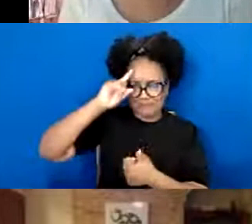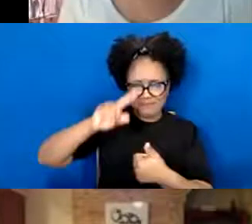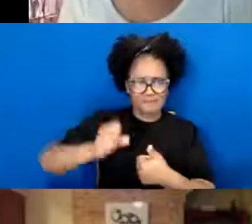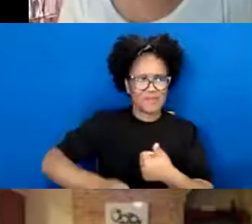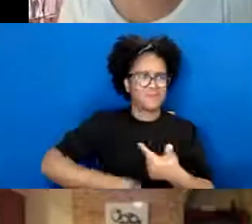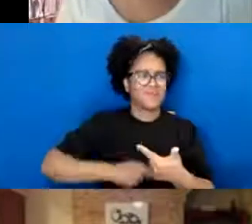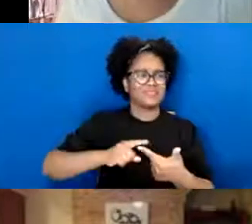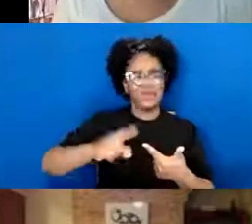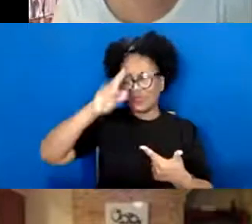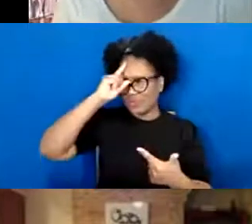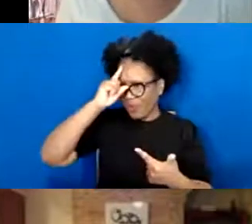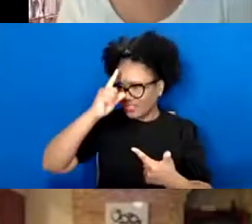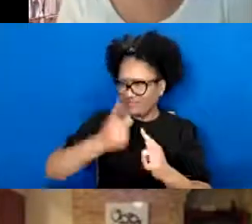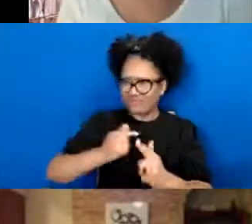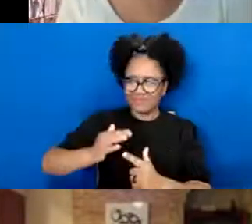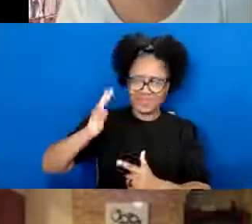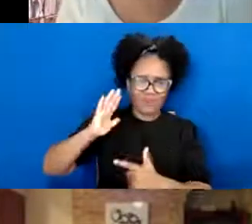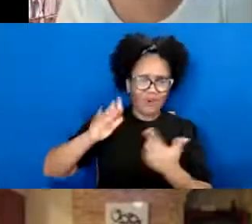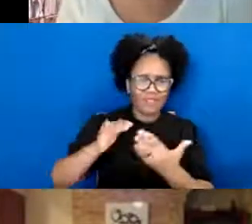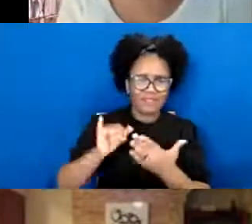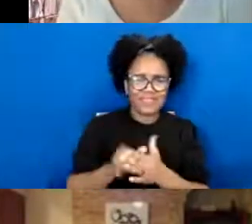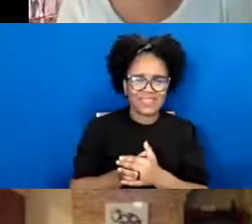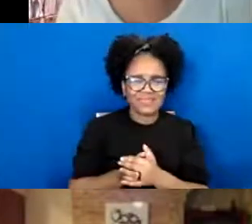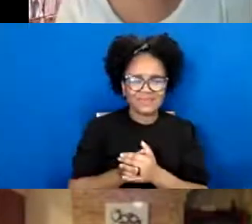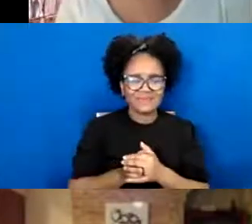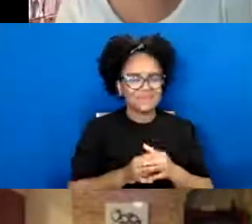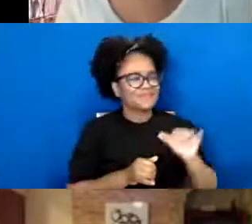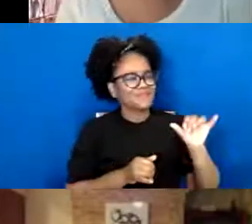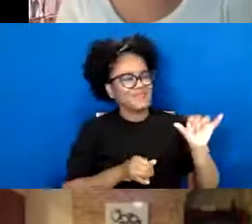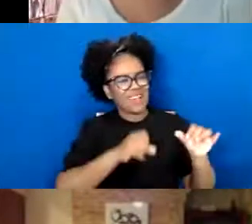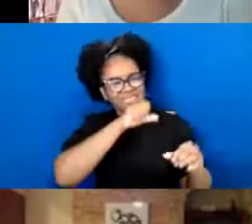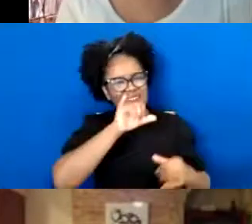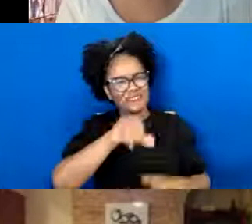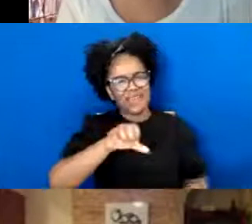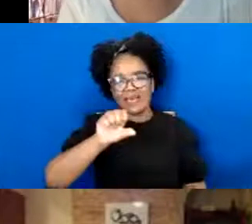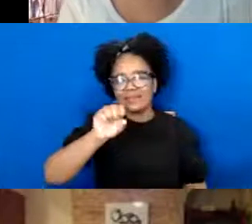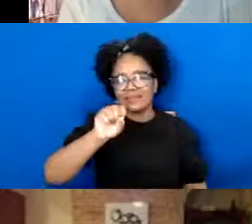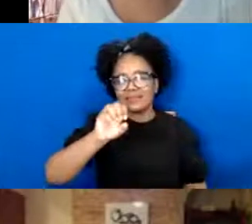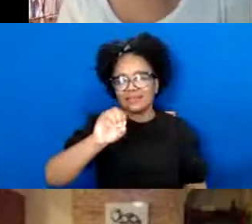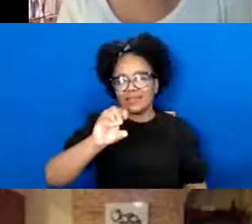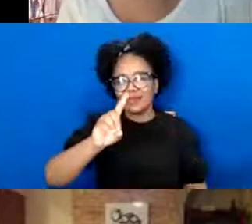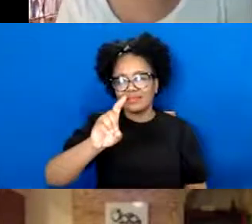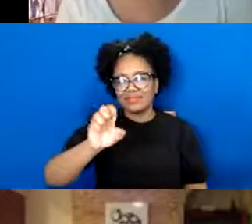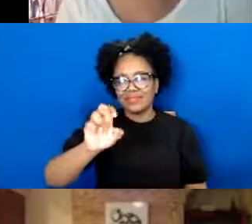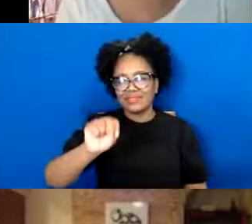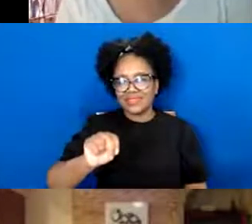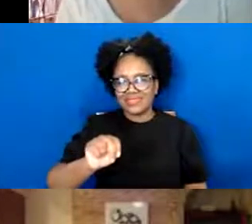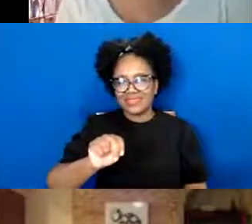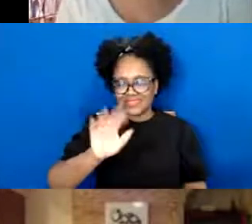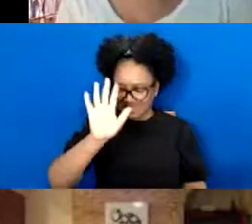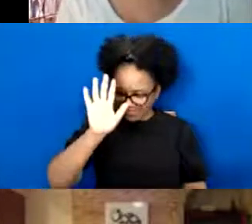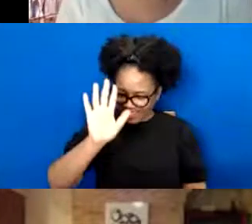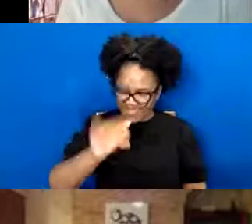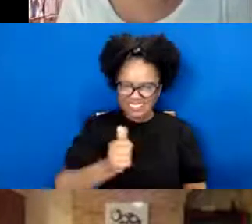Absolutely. Absolutely. And I love sodden, you know, like, you know, so much of what we do on the page, we do orally, like orally. Right.